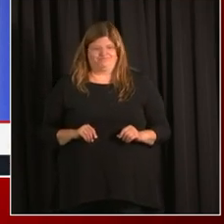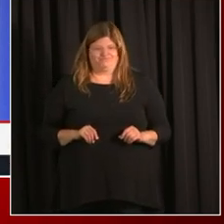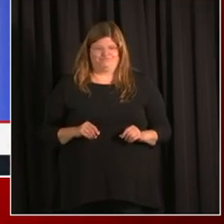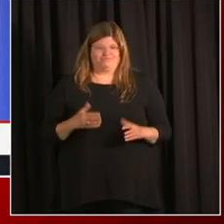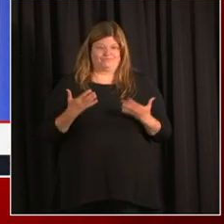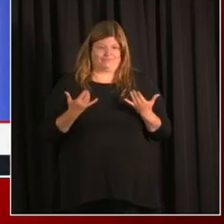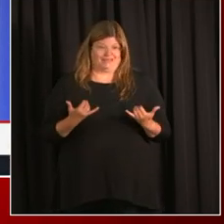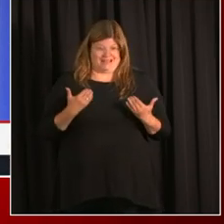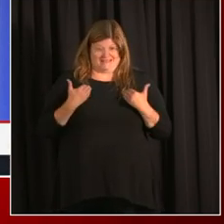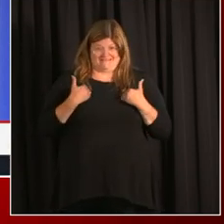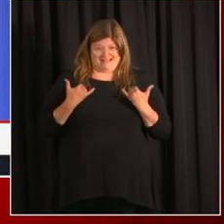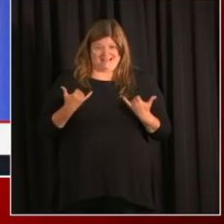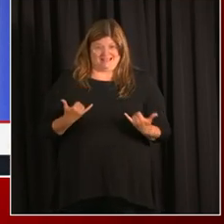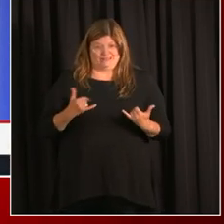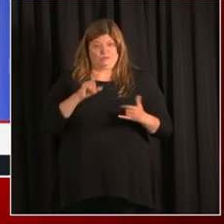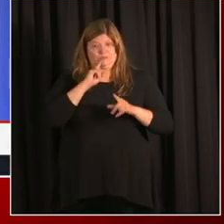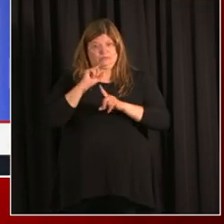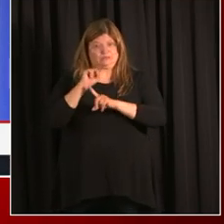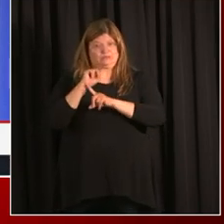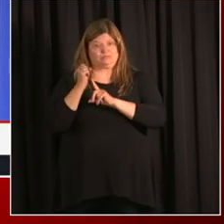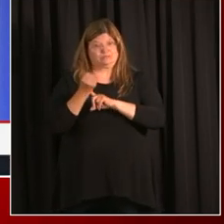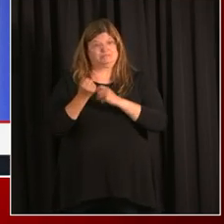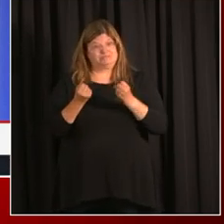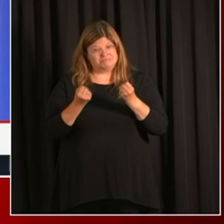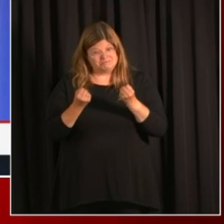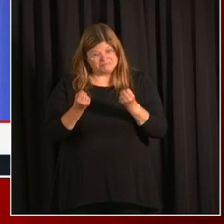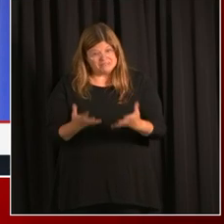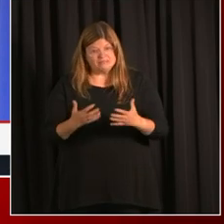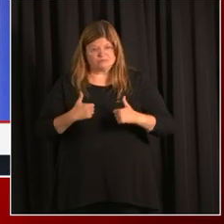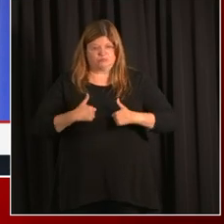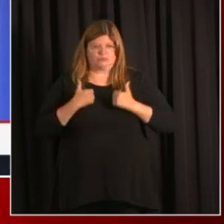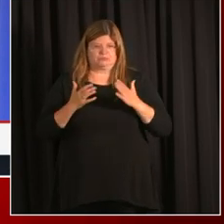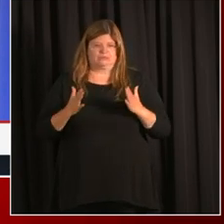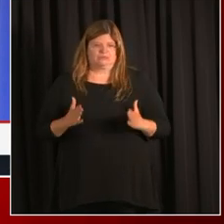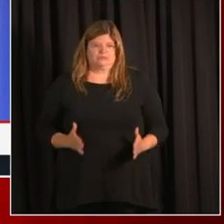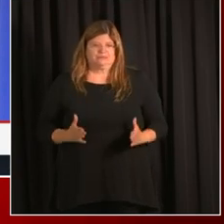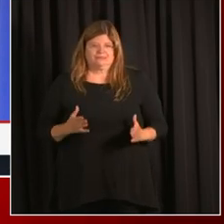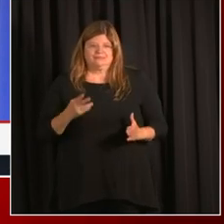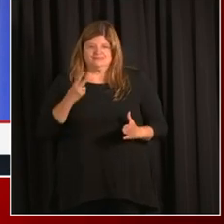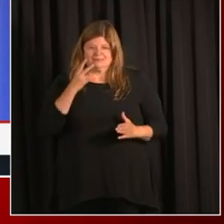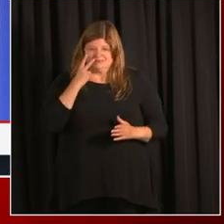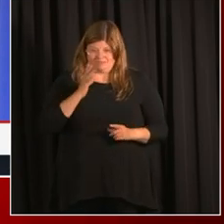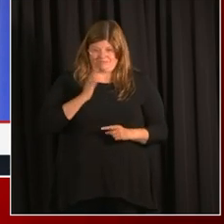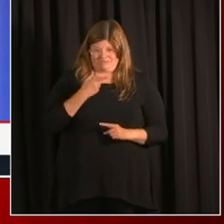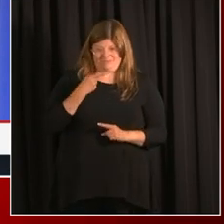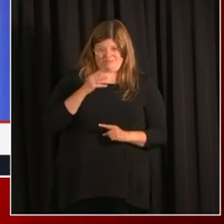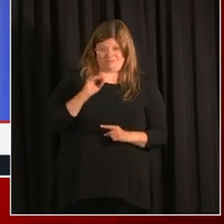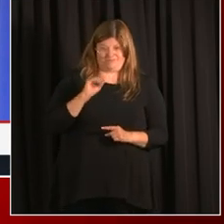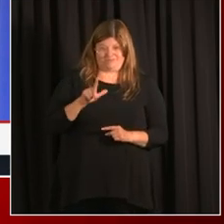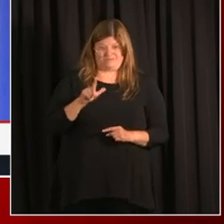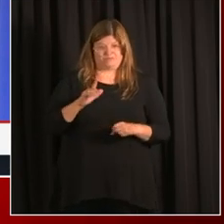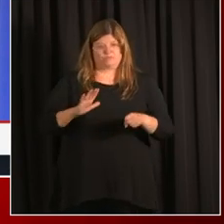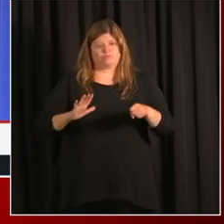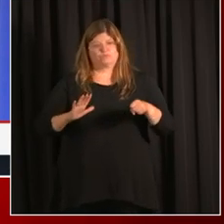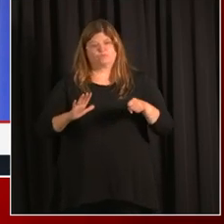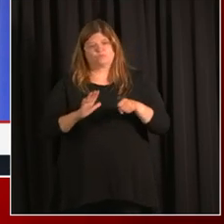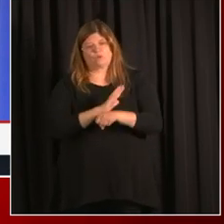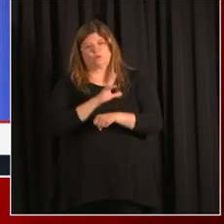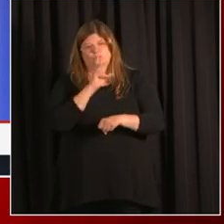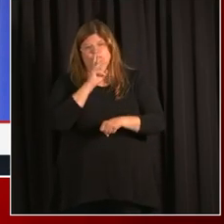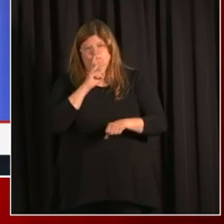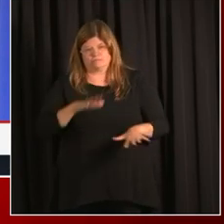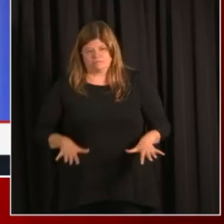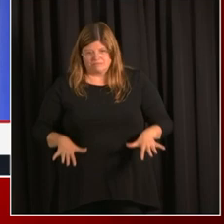What we have now is a situation where many residents have seen our pools be filled with